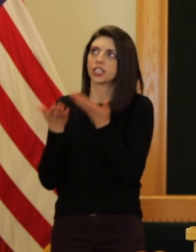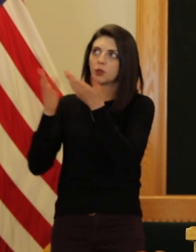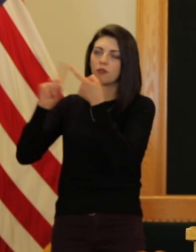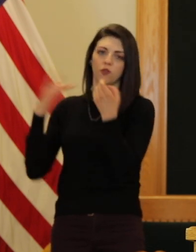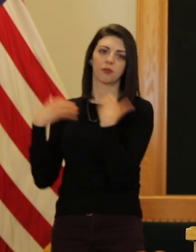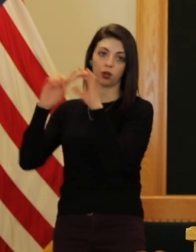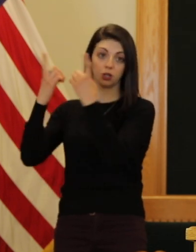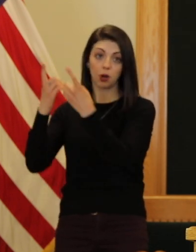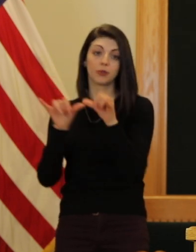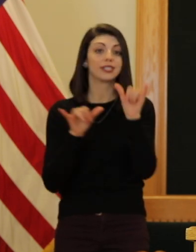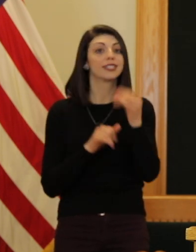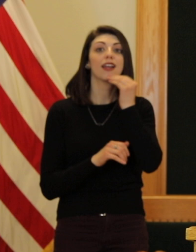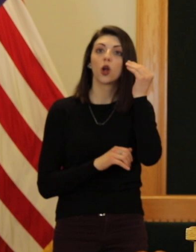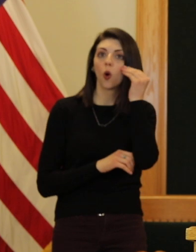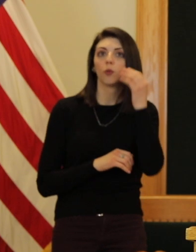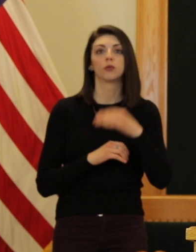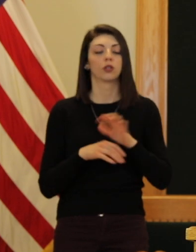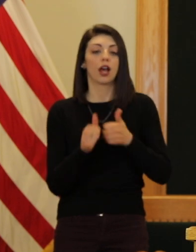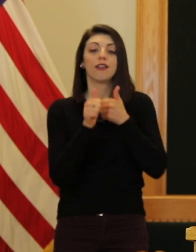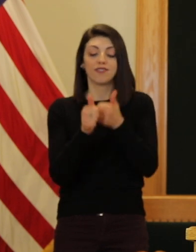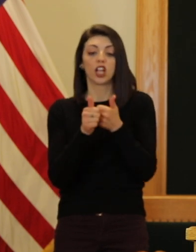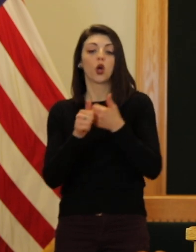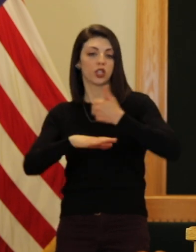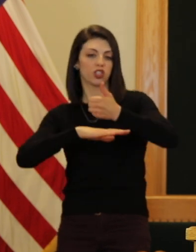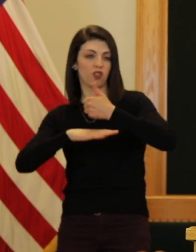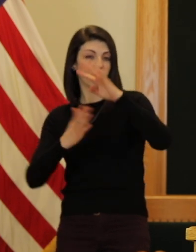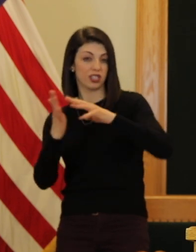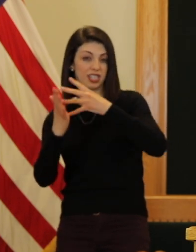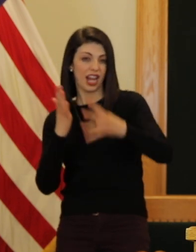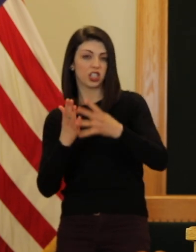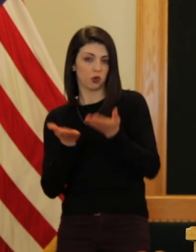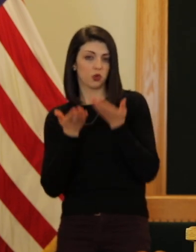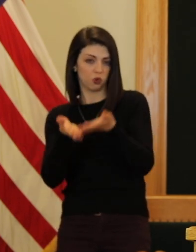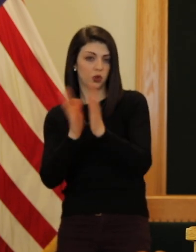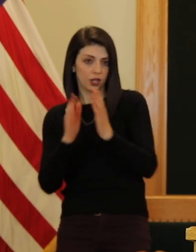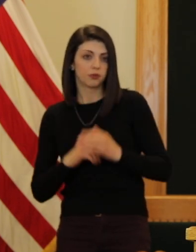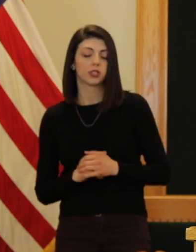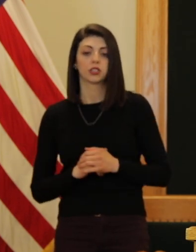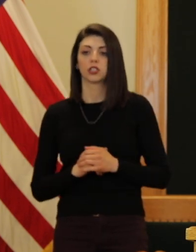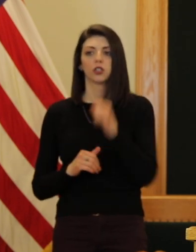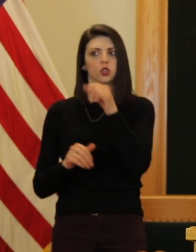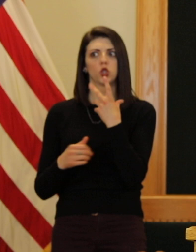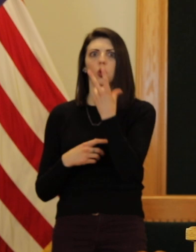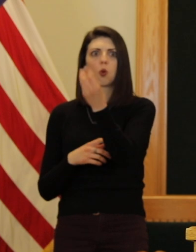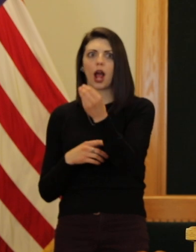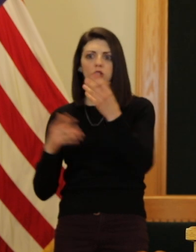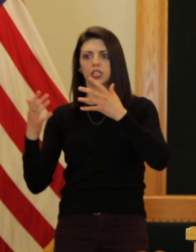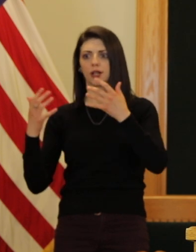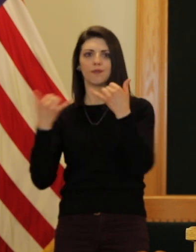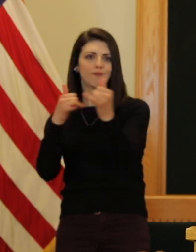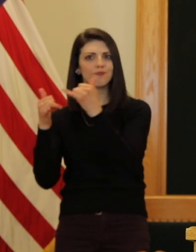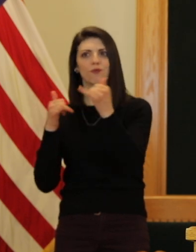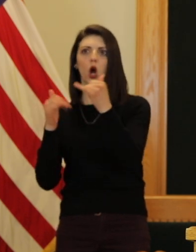as possible. Follow voluntary travel schedules. Avoid non-essential gatherings of all types and sizes. All